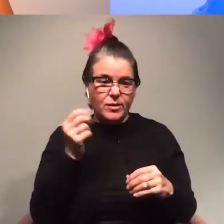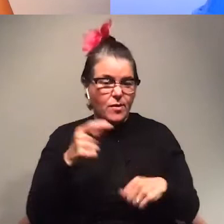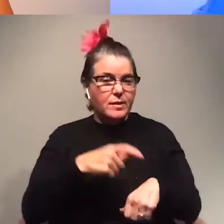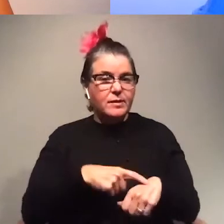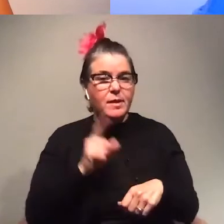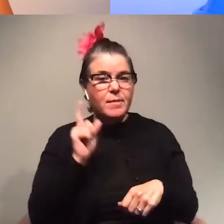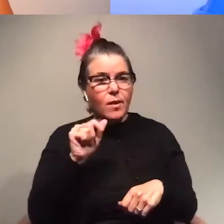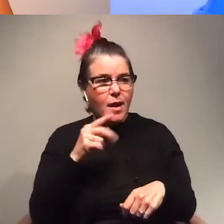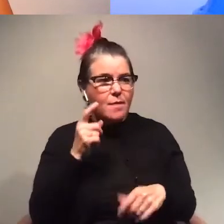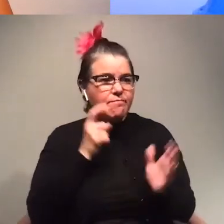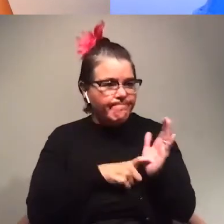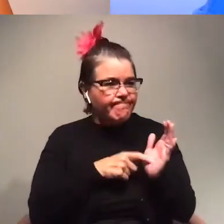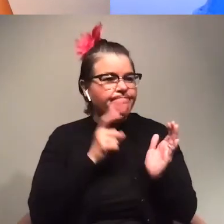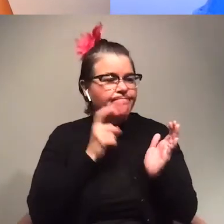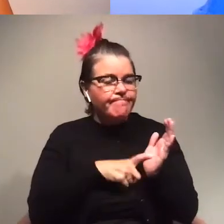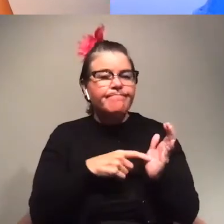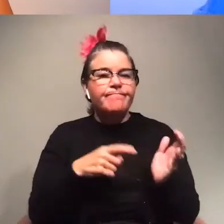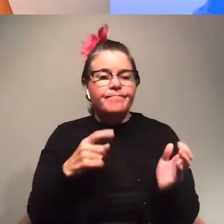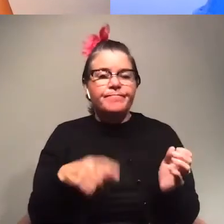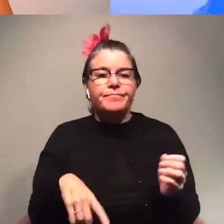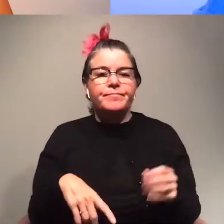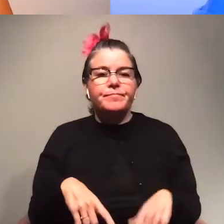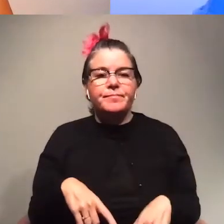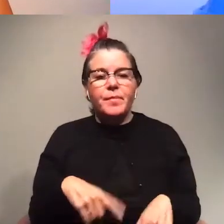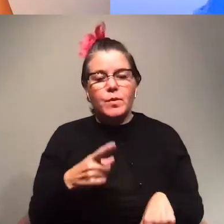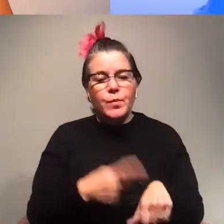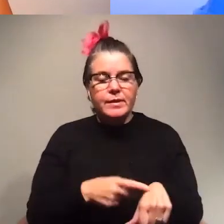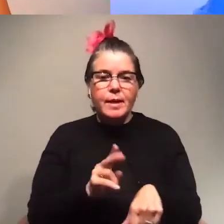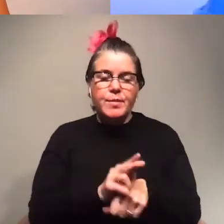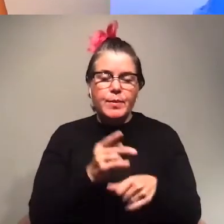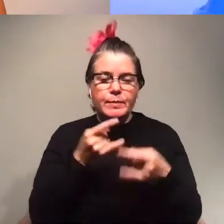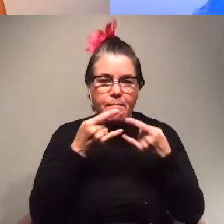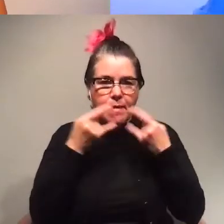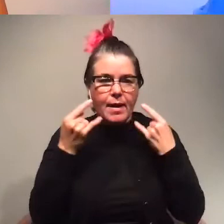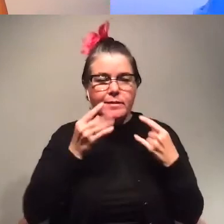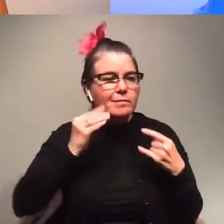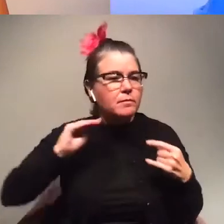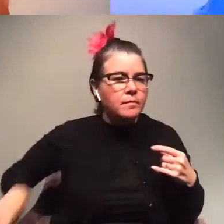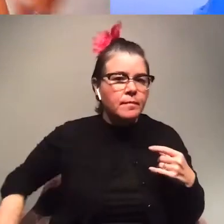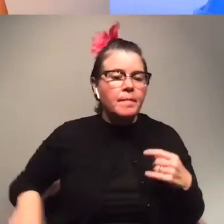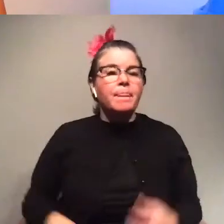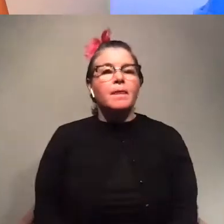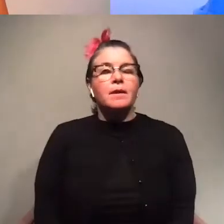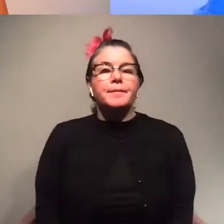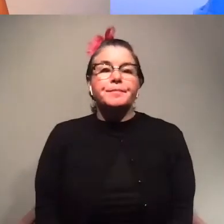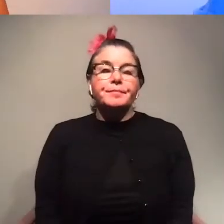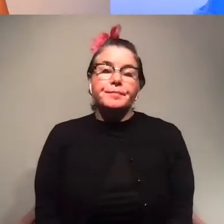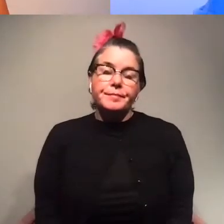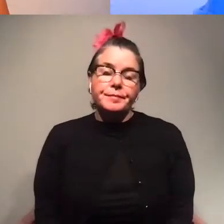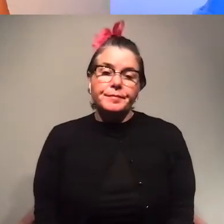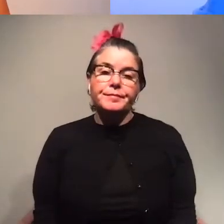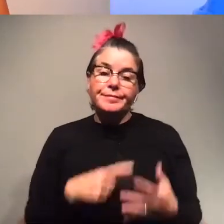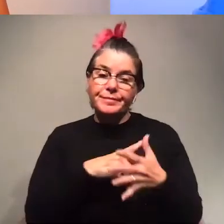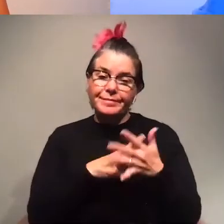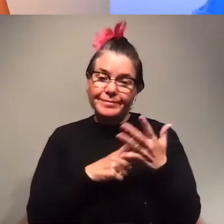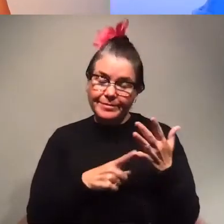lab. I notice, you know, just the single-use mask on the ground. So those are things that we can probably